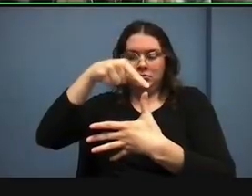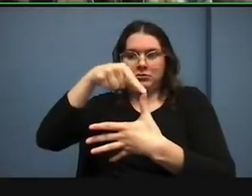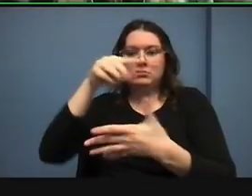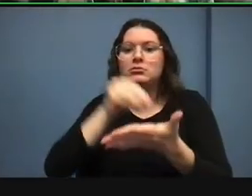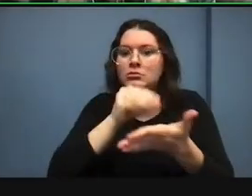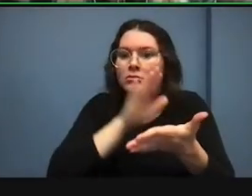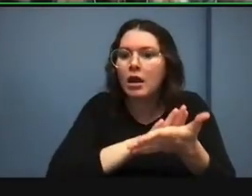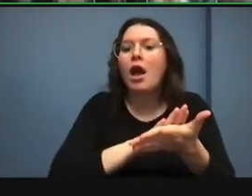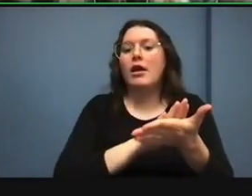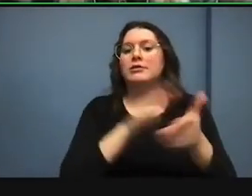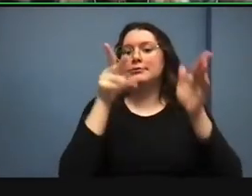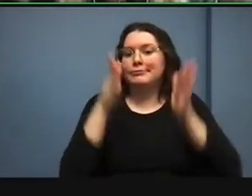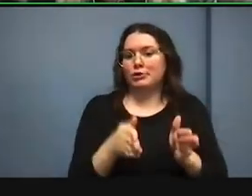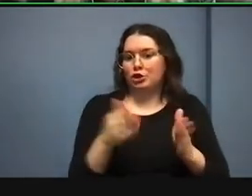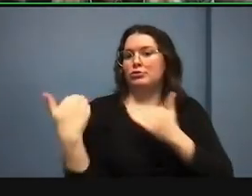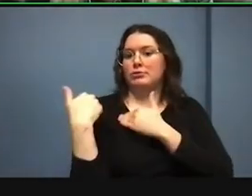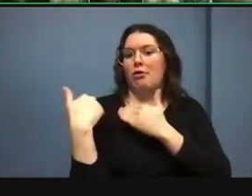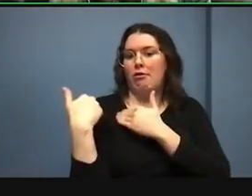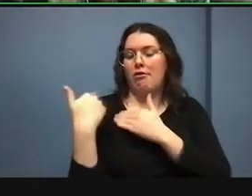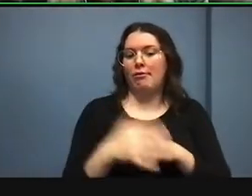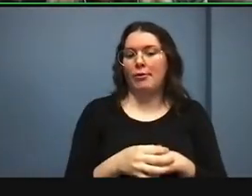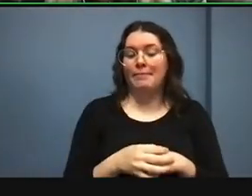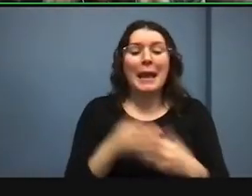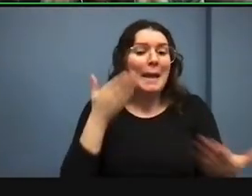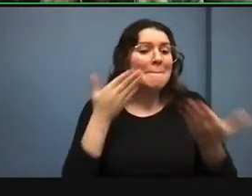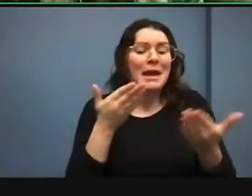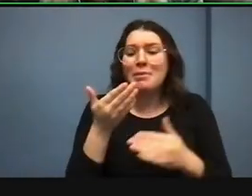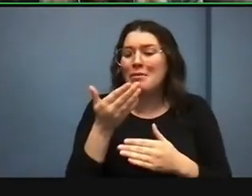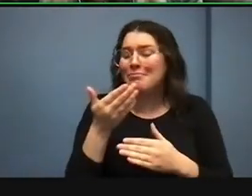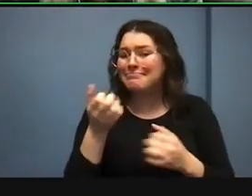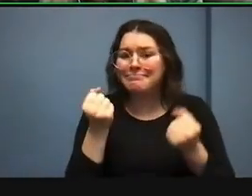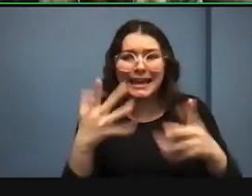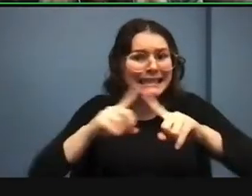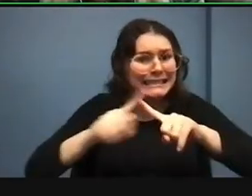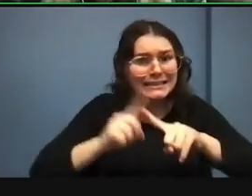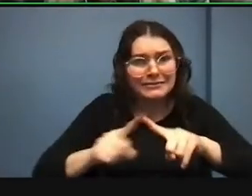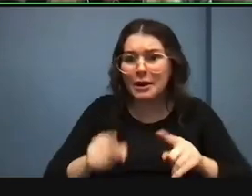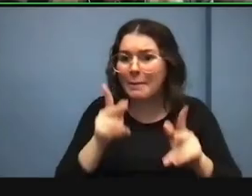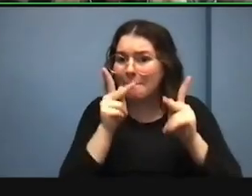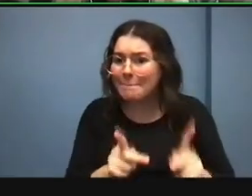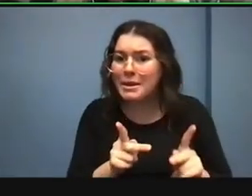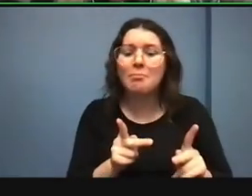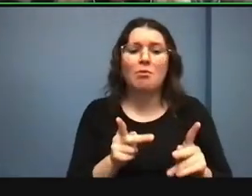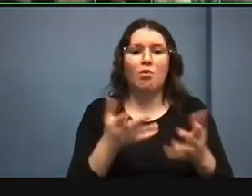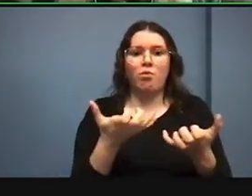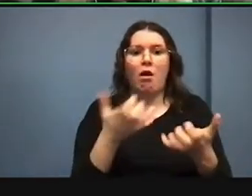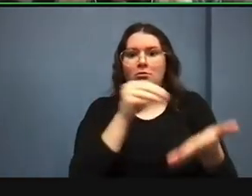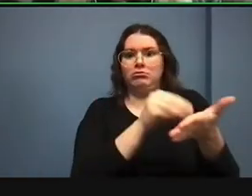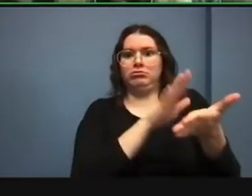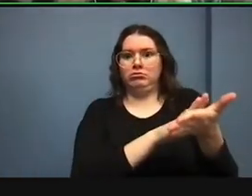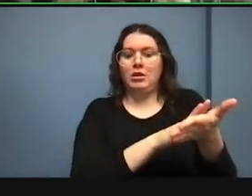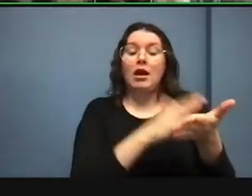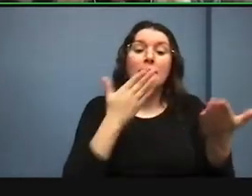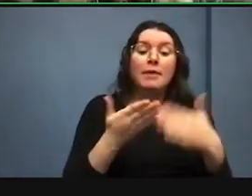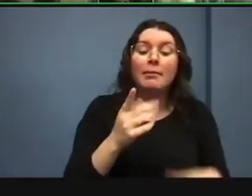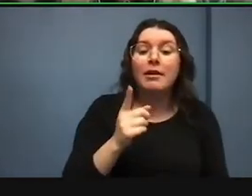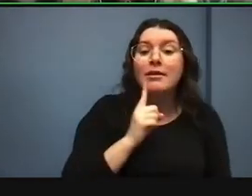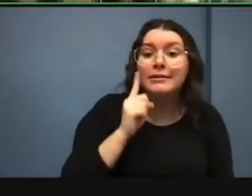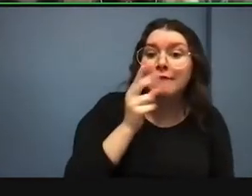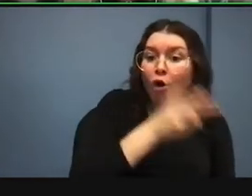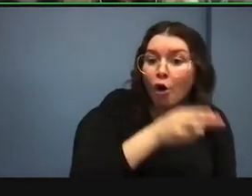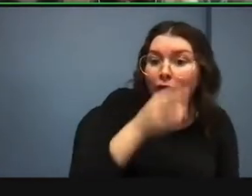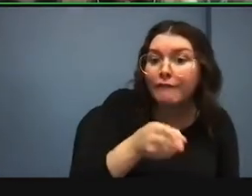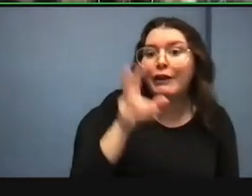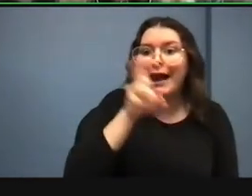the person responsible. There could be multiple people listed on here, such as a deaf and hard of hearing